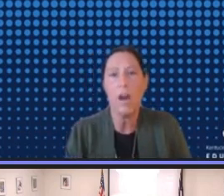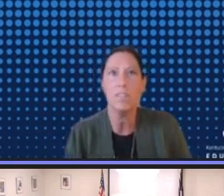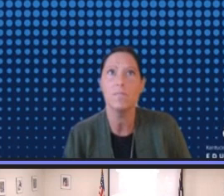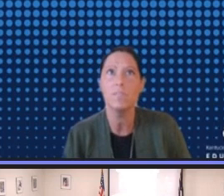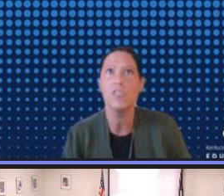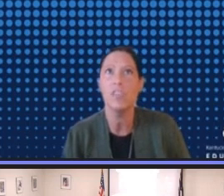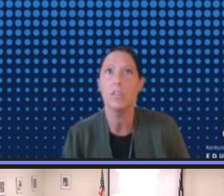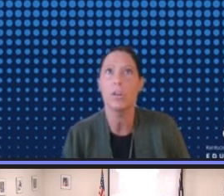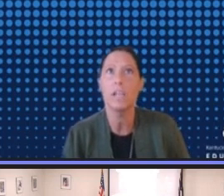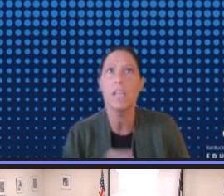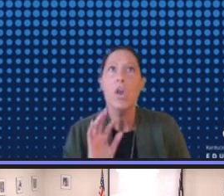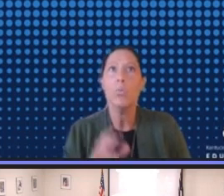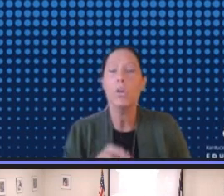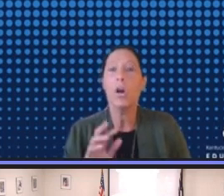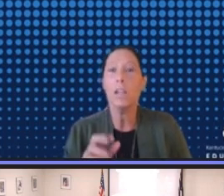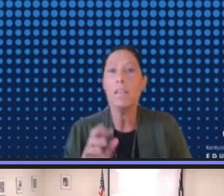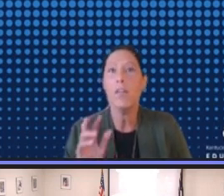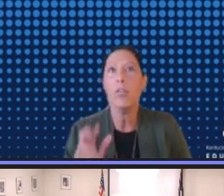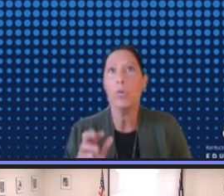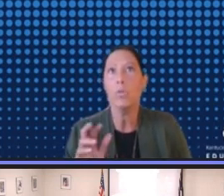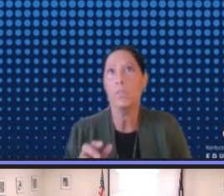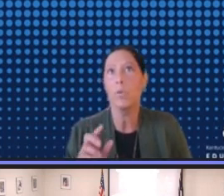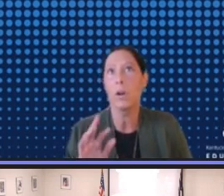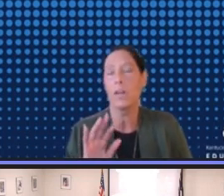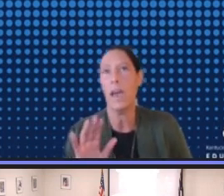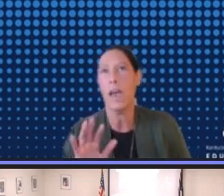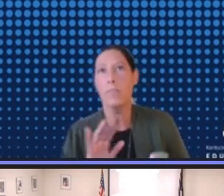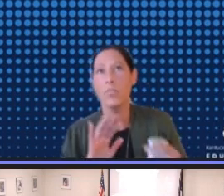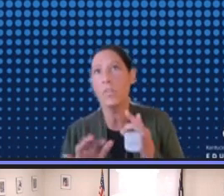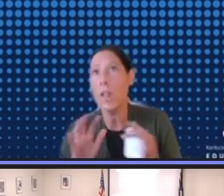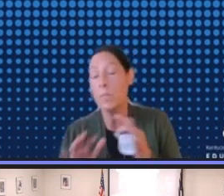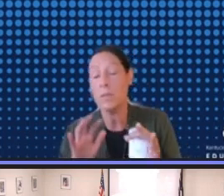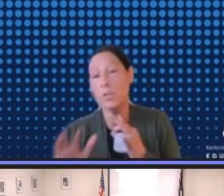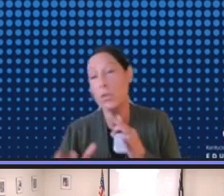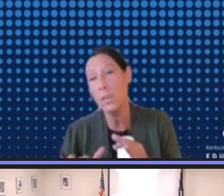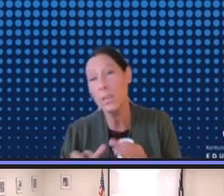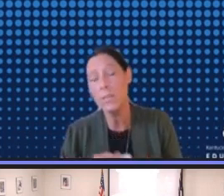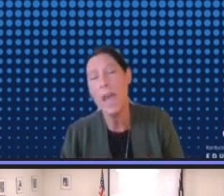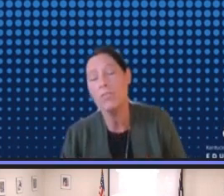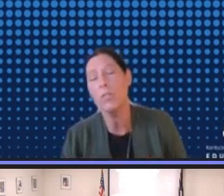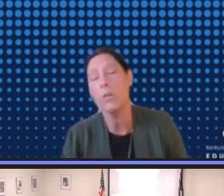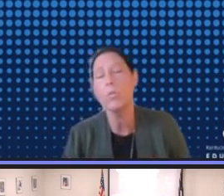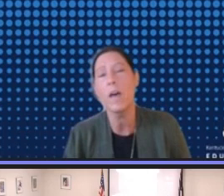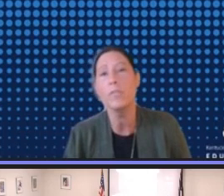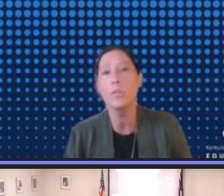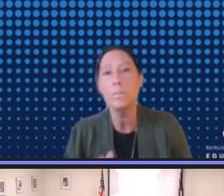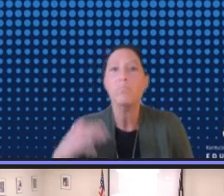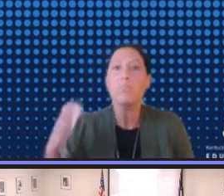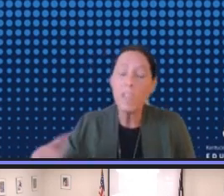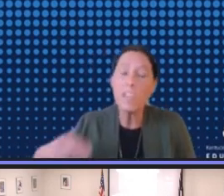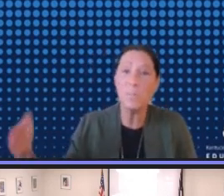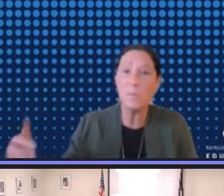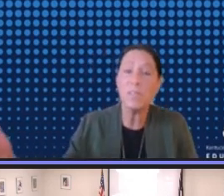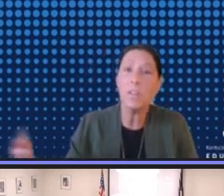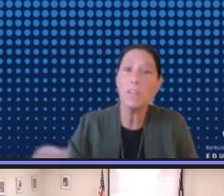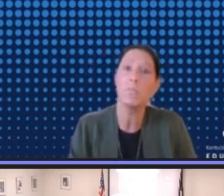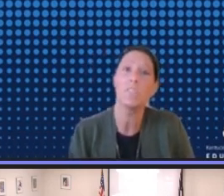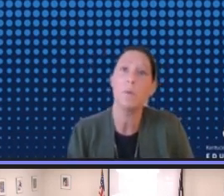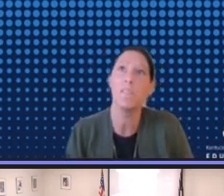doing in the Office of Teaching and Learning regarding that local support for developing curriculum at the local level,